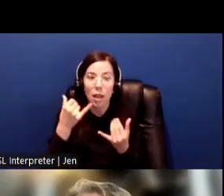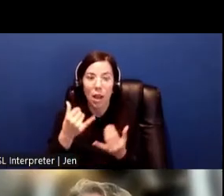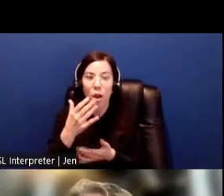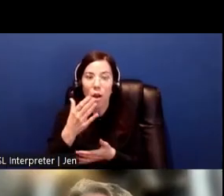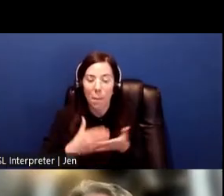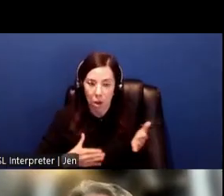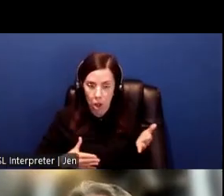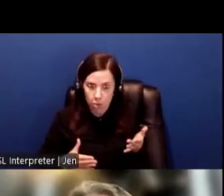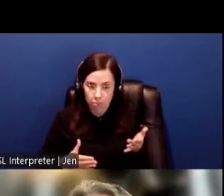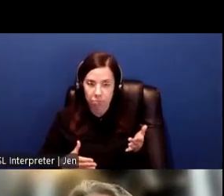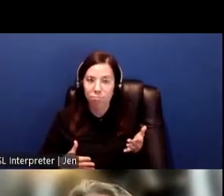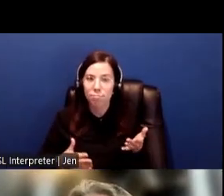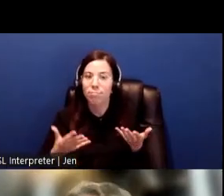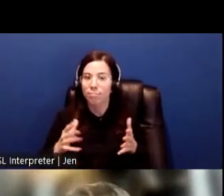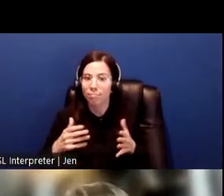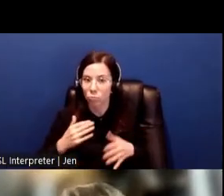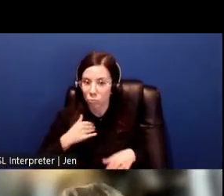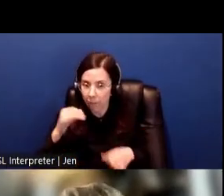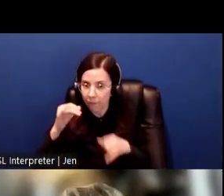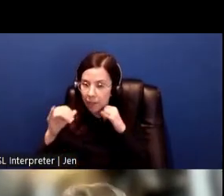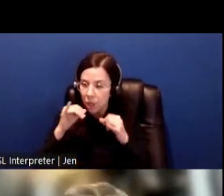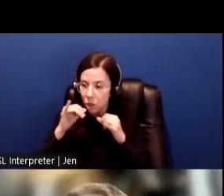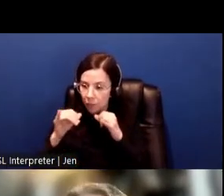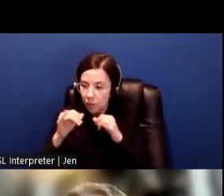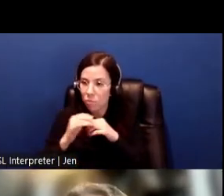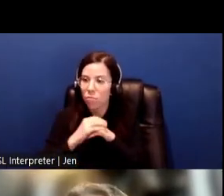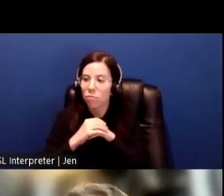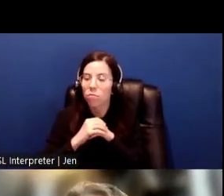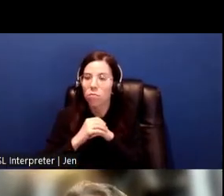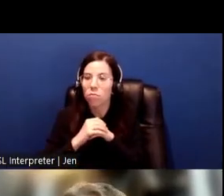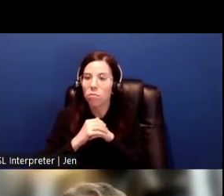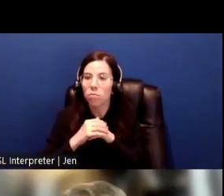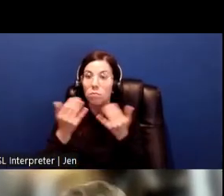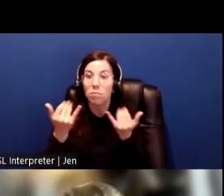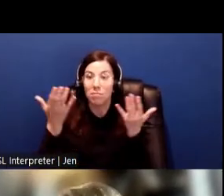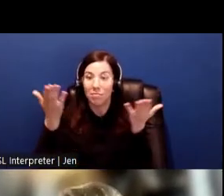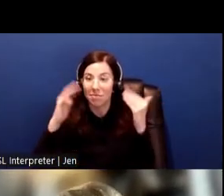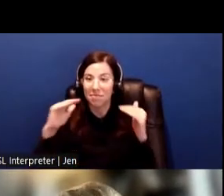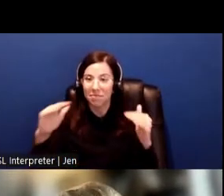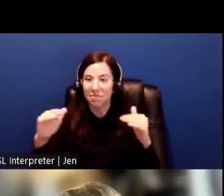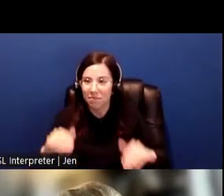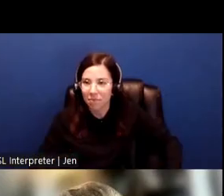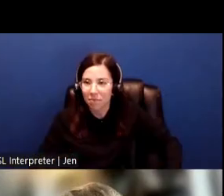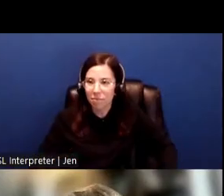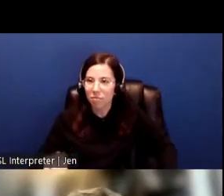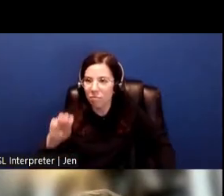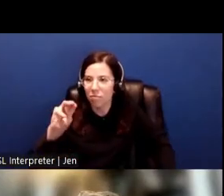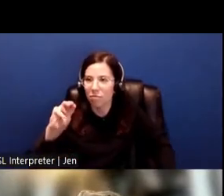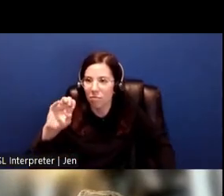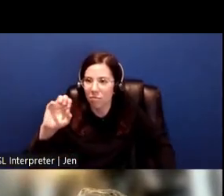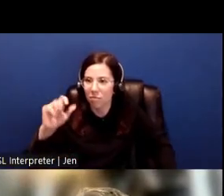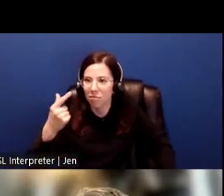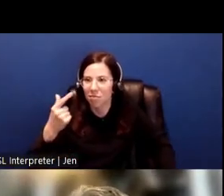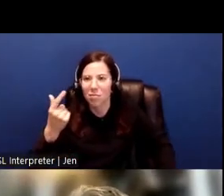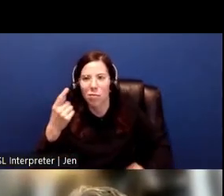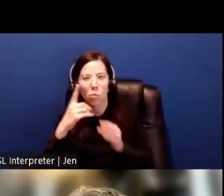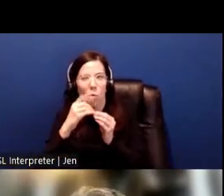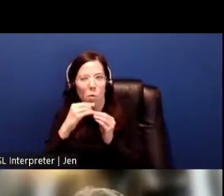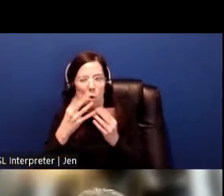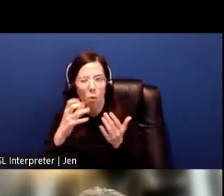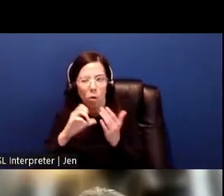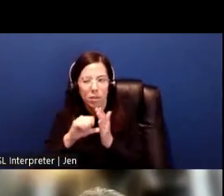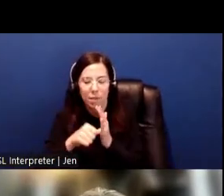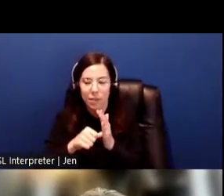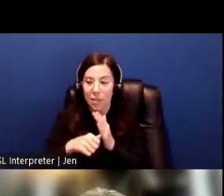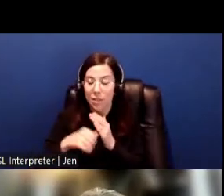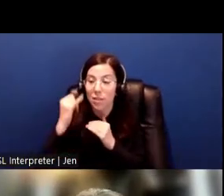got the interview, and on to what's next. Yeah, and one thing I want to flag is for those of you who